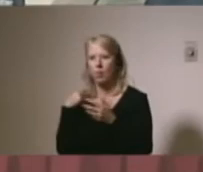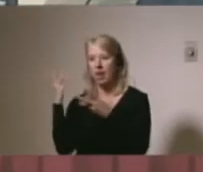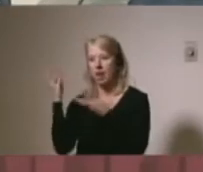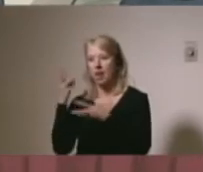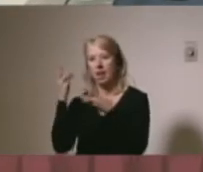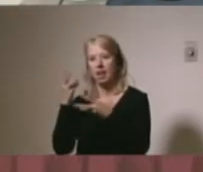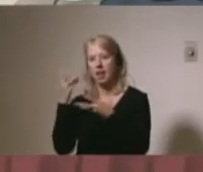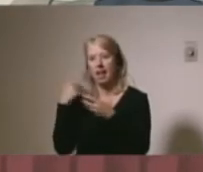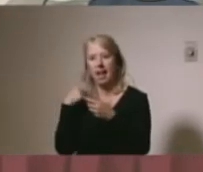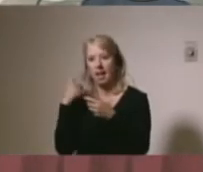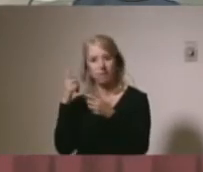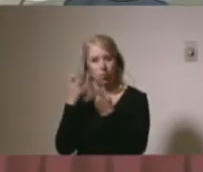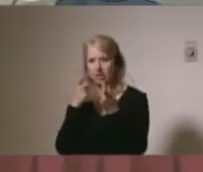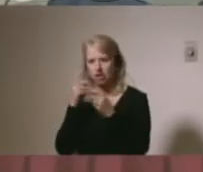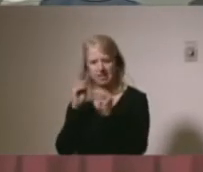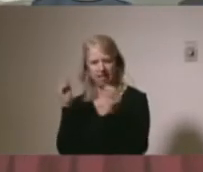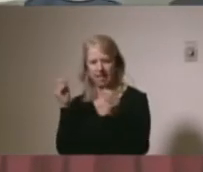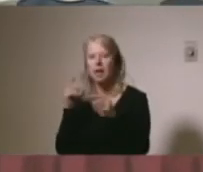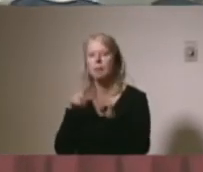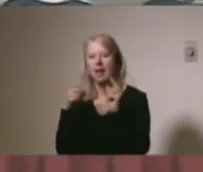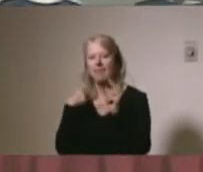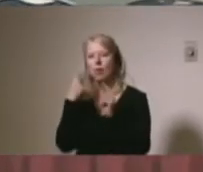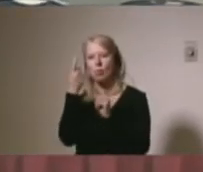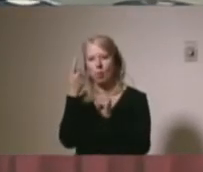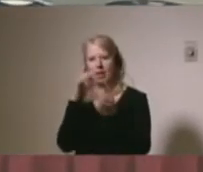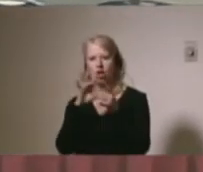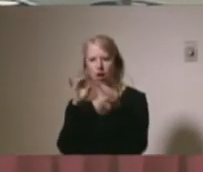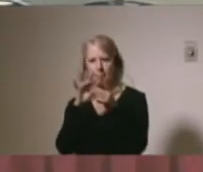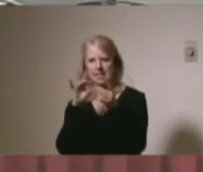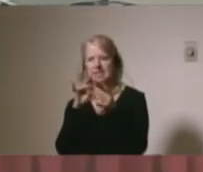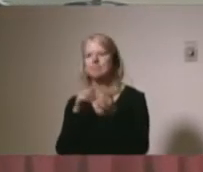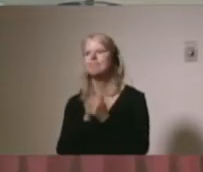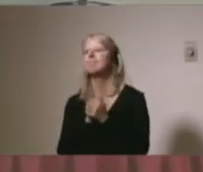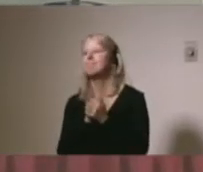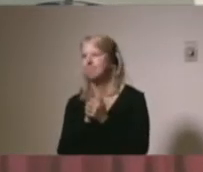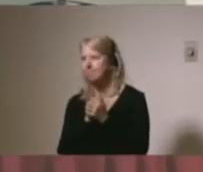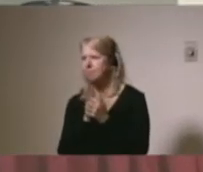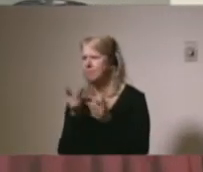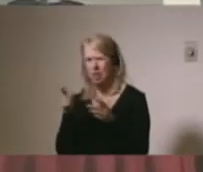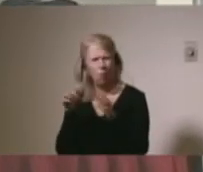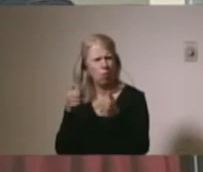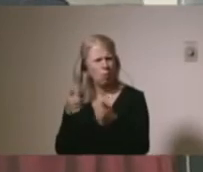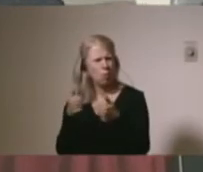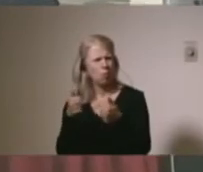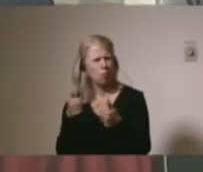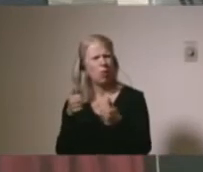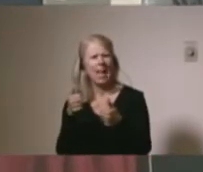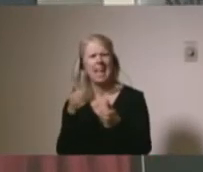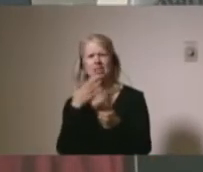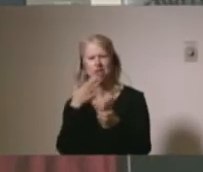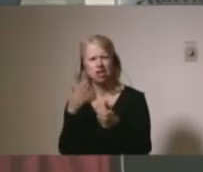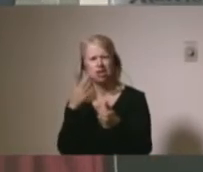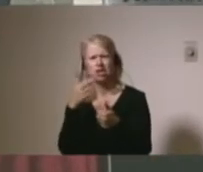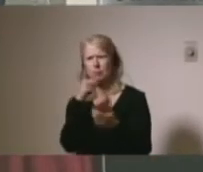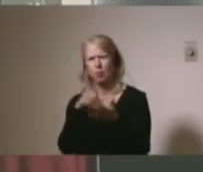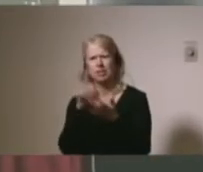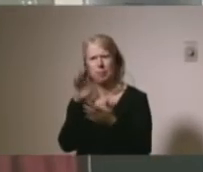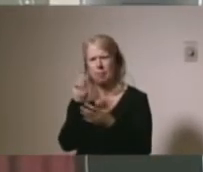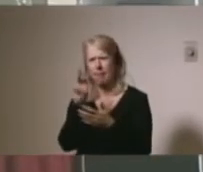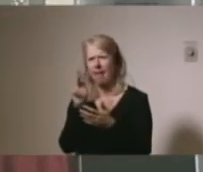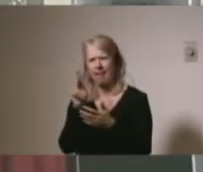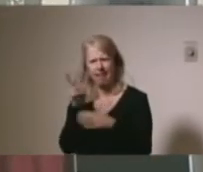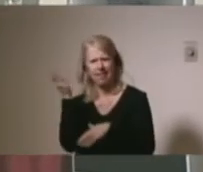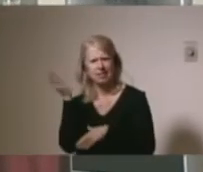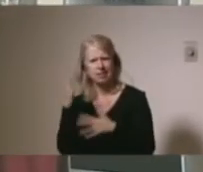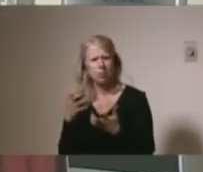we have a comment. So it's a Great Postal Banking Symposium. Congratulations. And it had